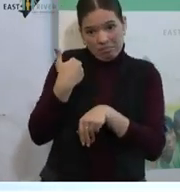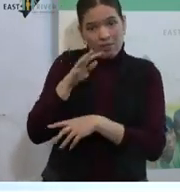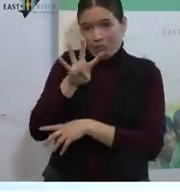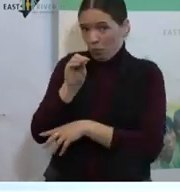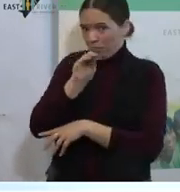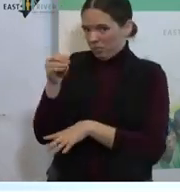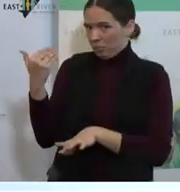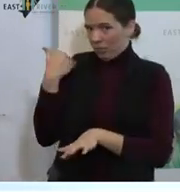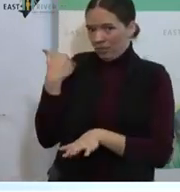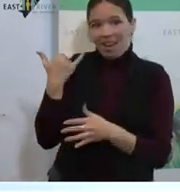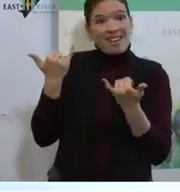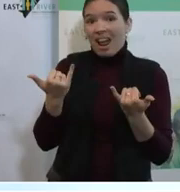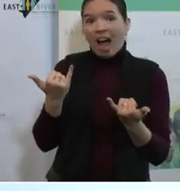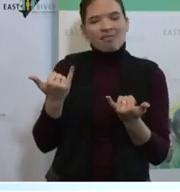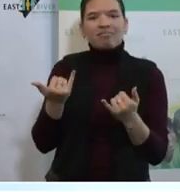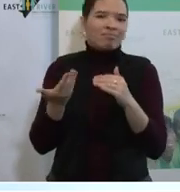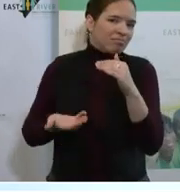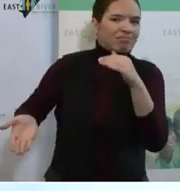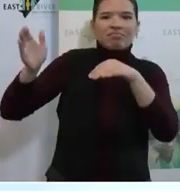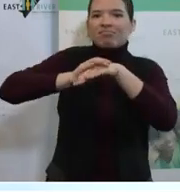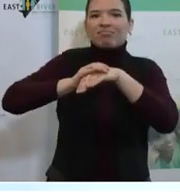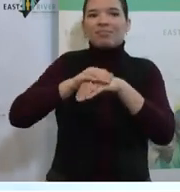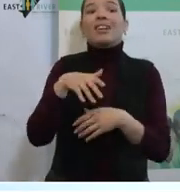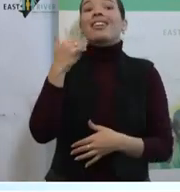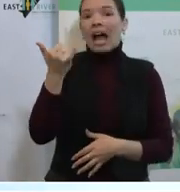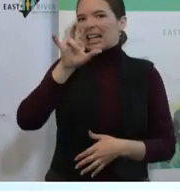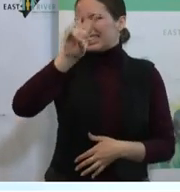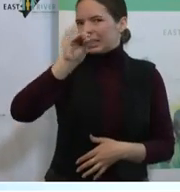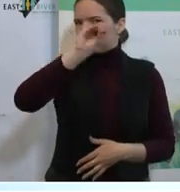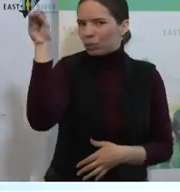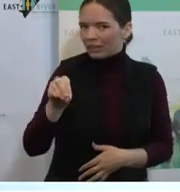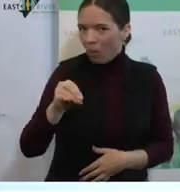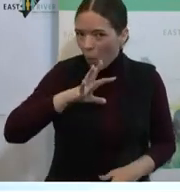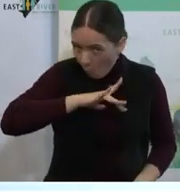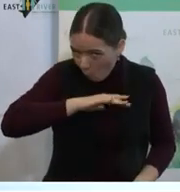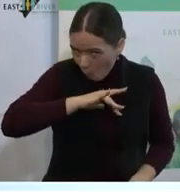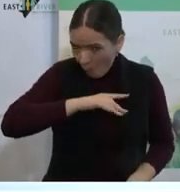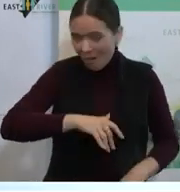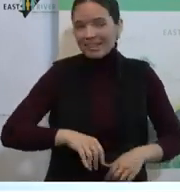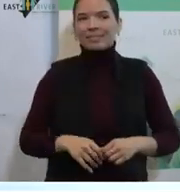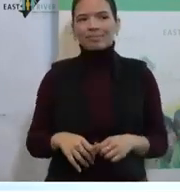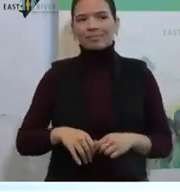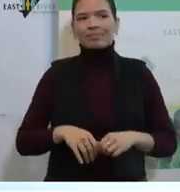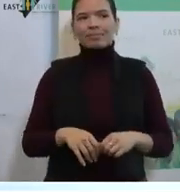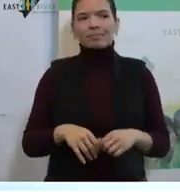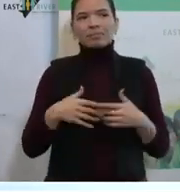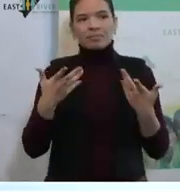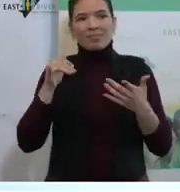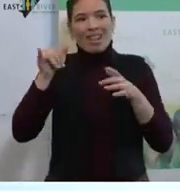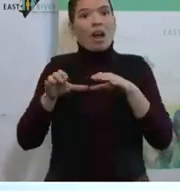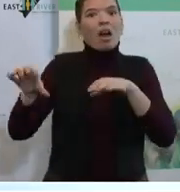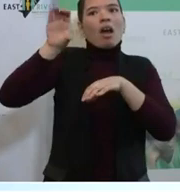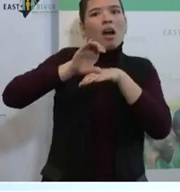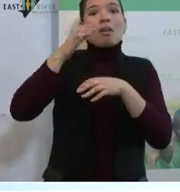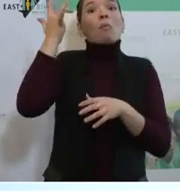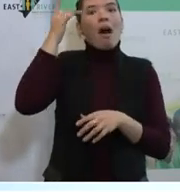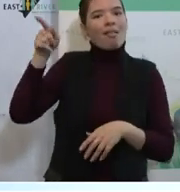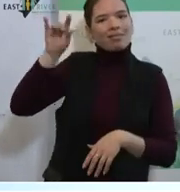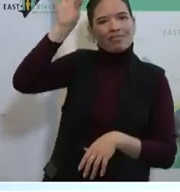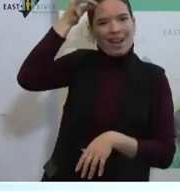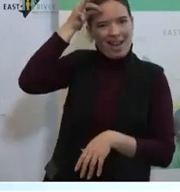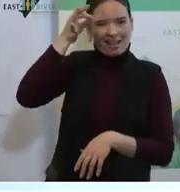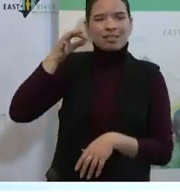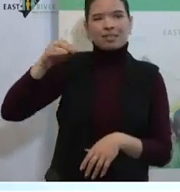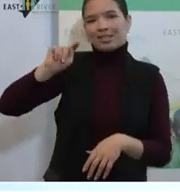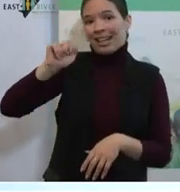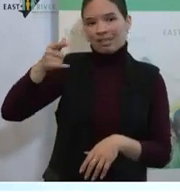instead 70% on top of the federal tax credit. So if you think you qualify, just ask